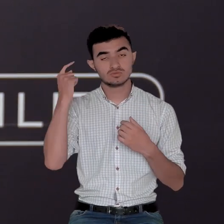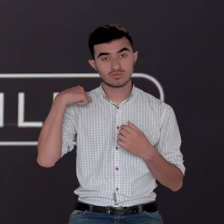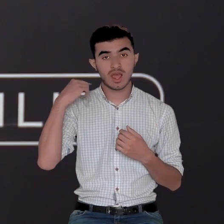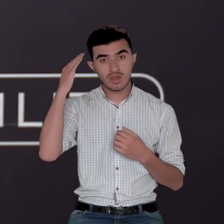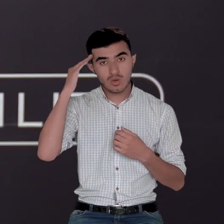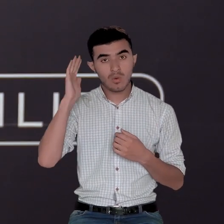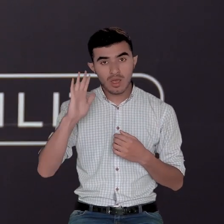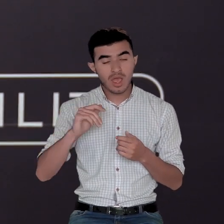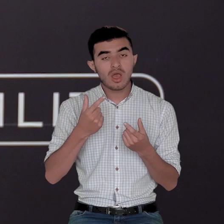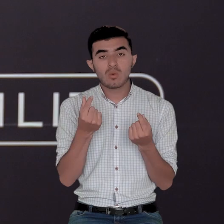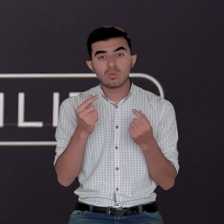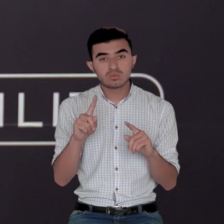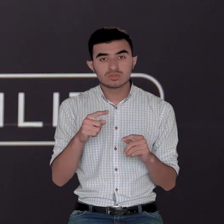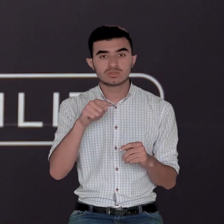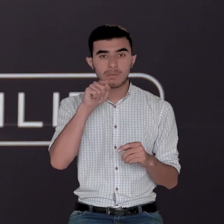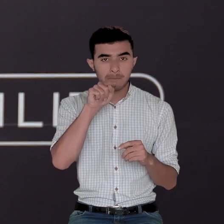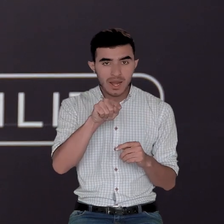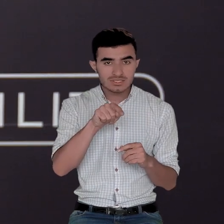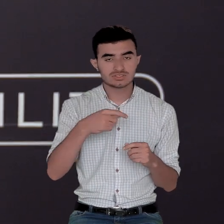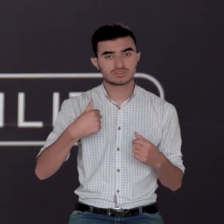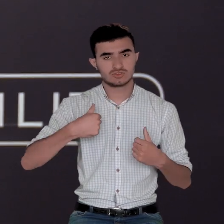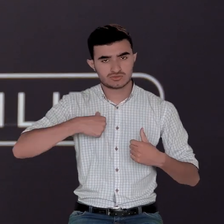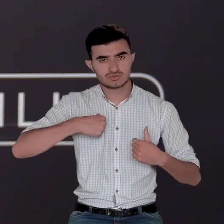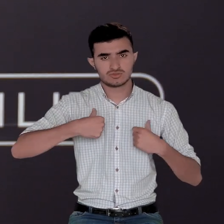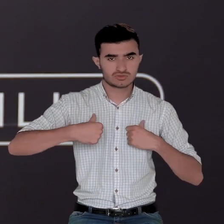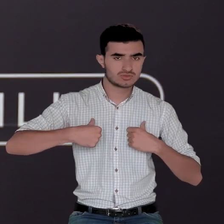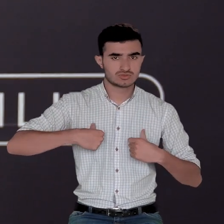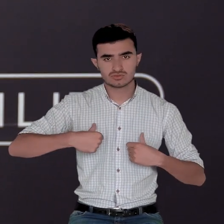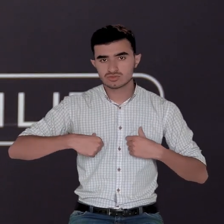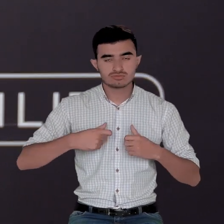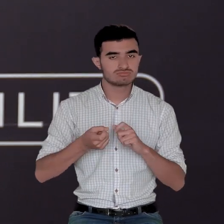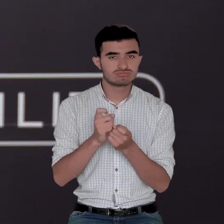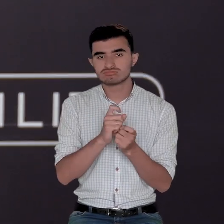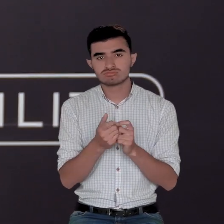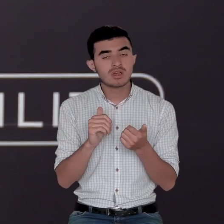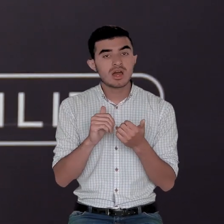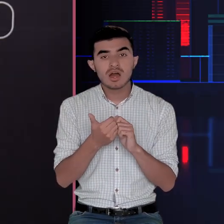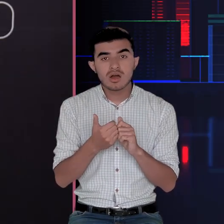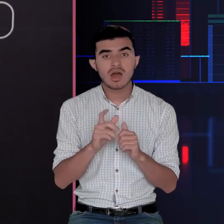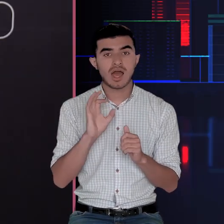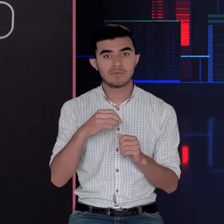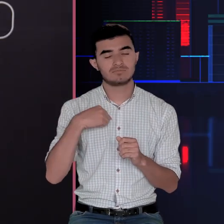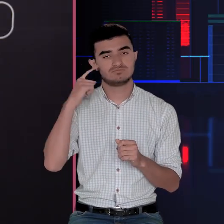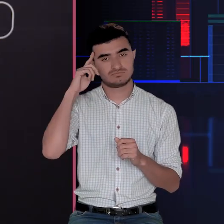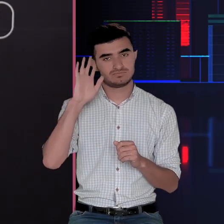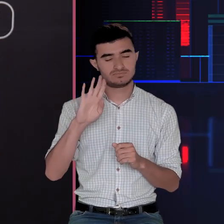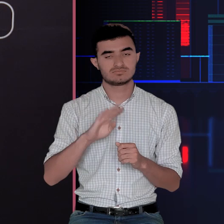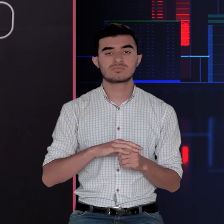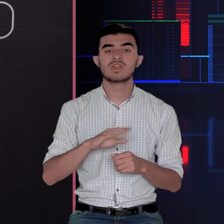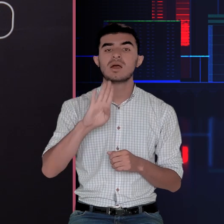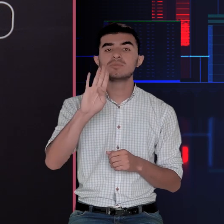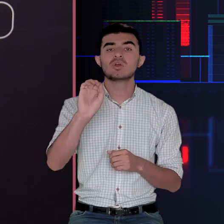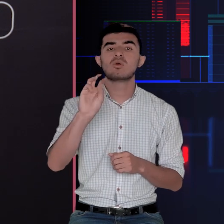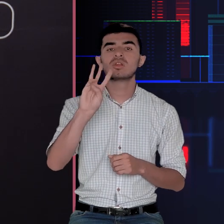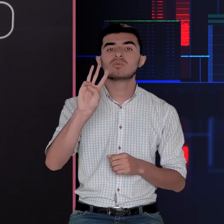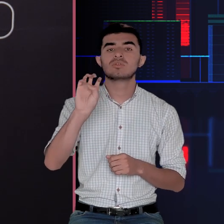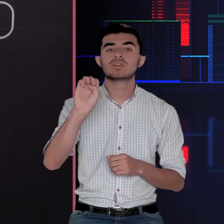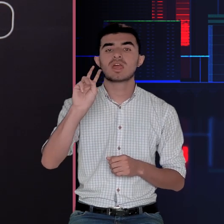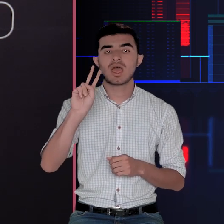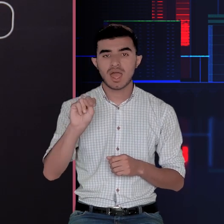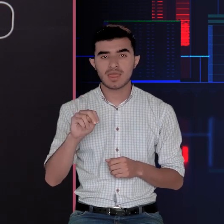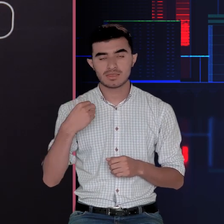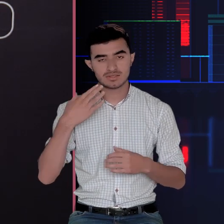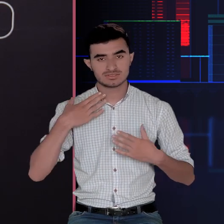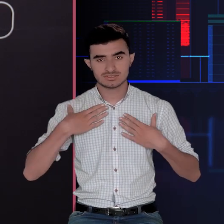know what to press, what point to manipulate in order to get the results. The way Bowen therapy works is that